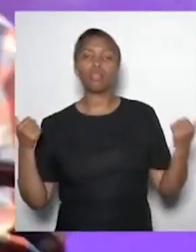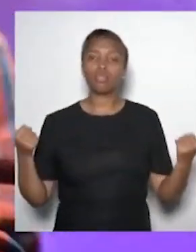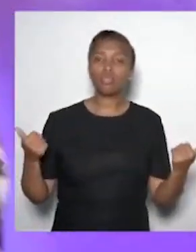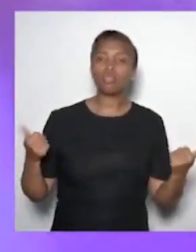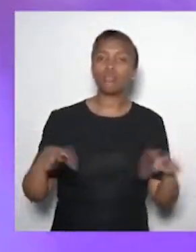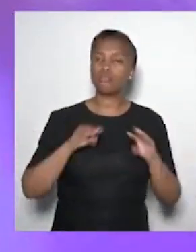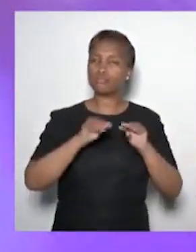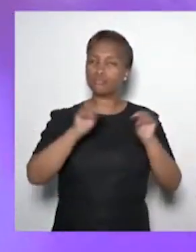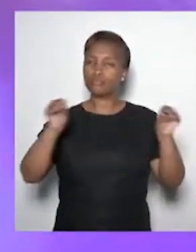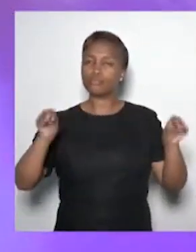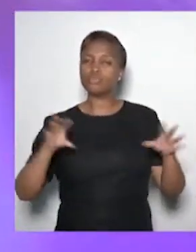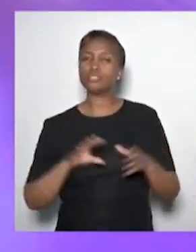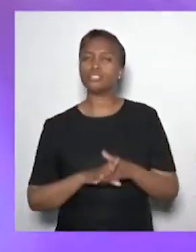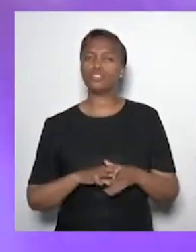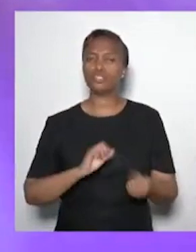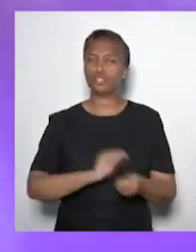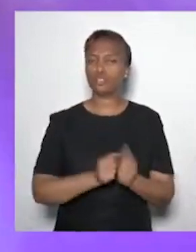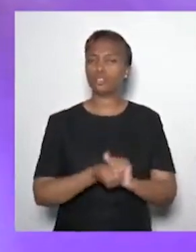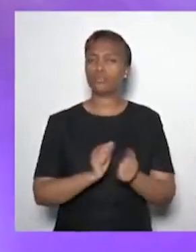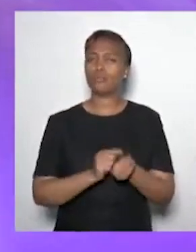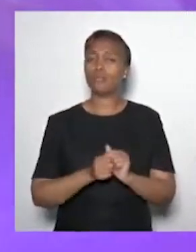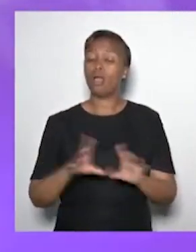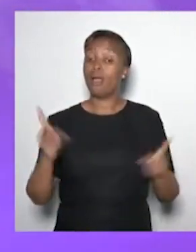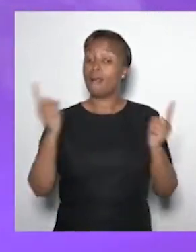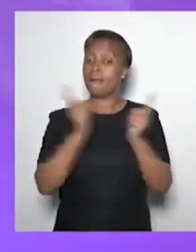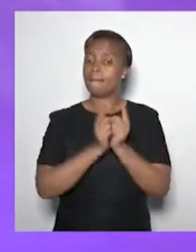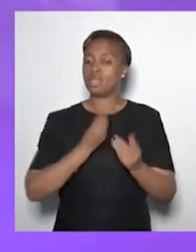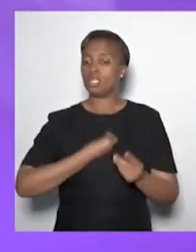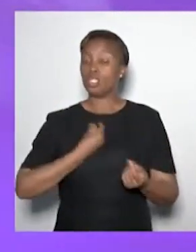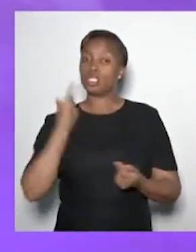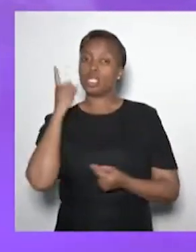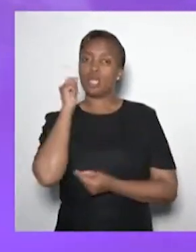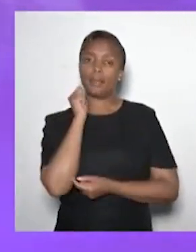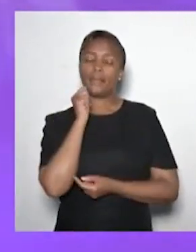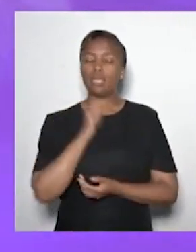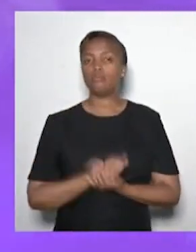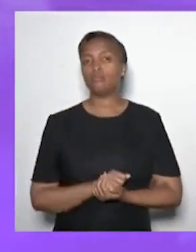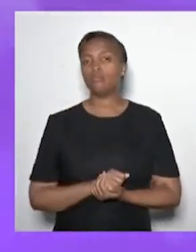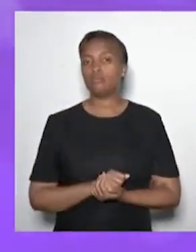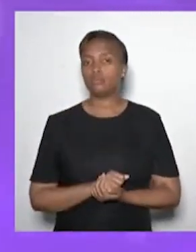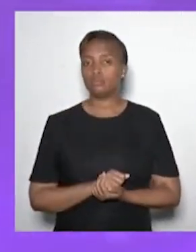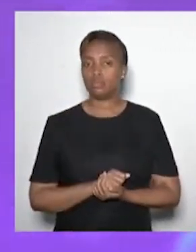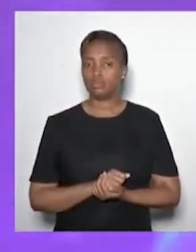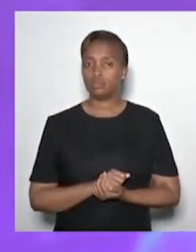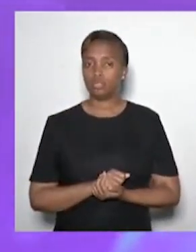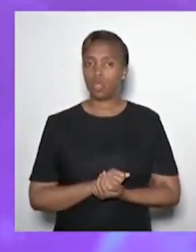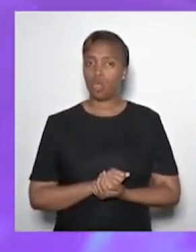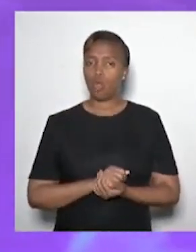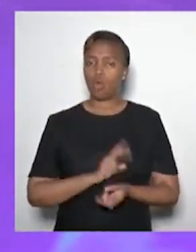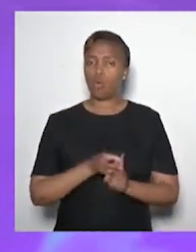in the teaching fraternity, sports. I met a young man recently who plays snooker.